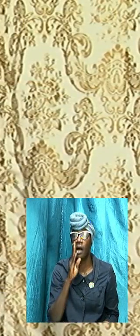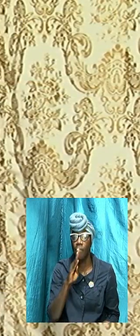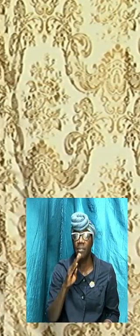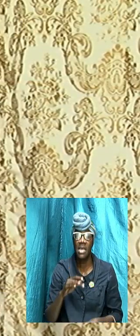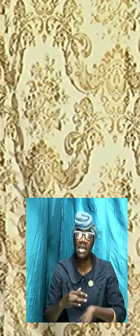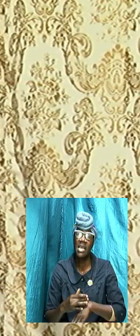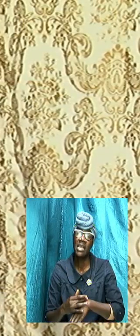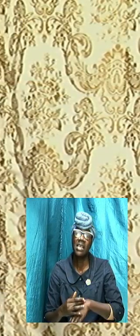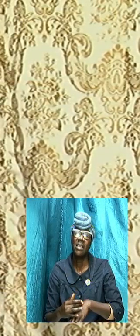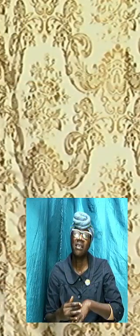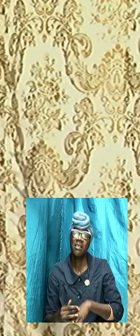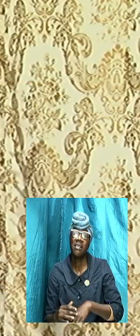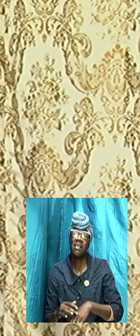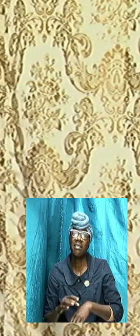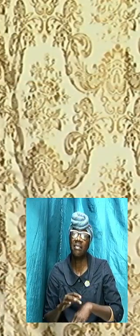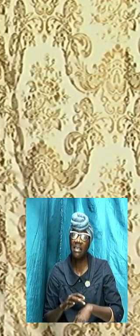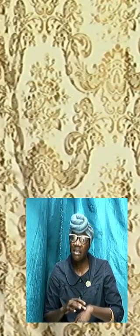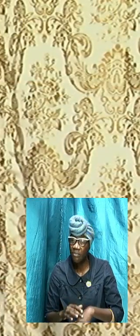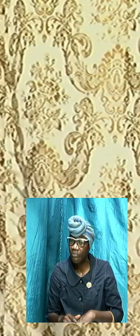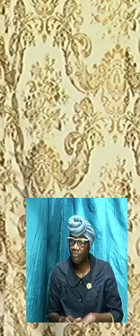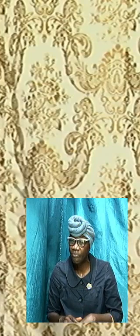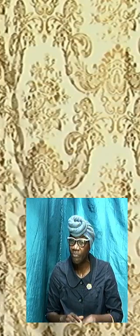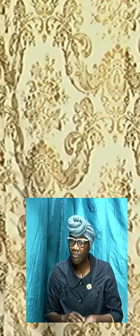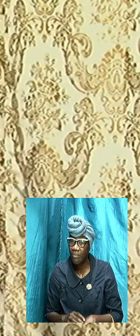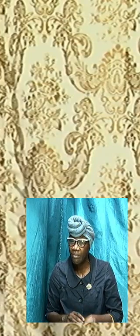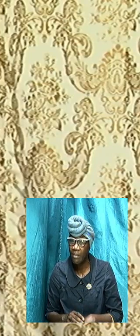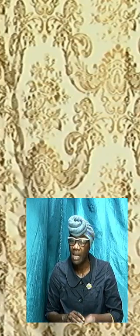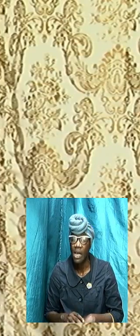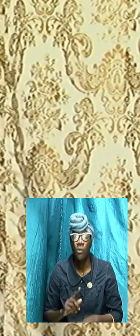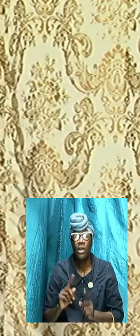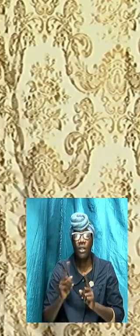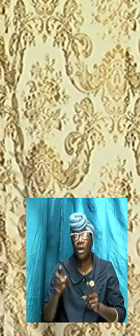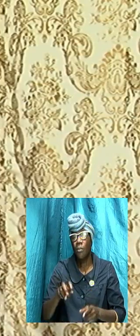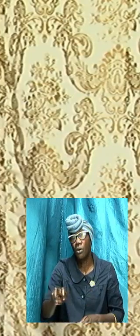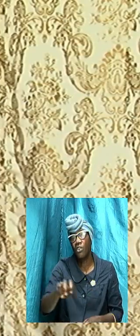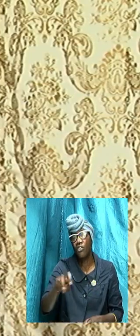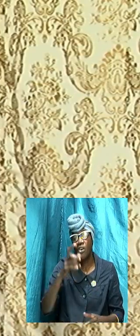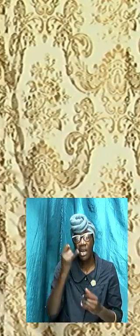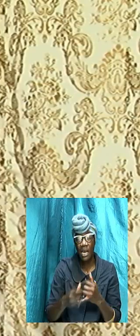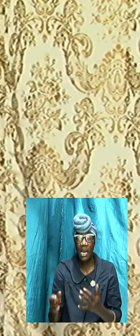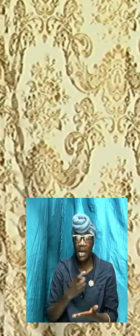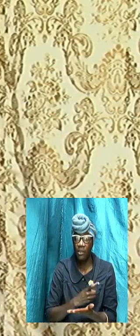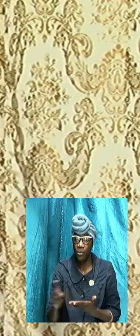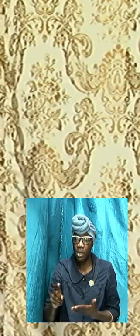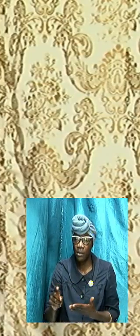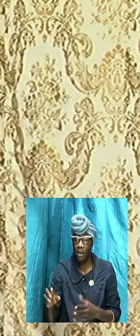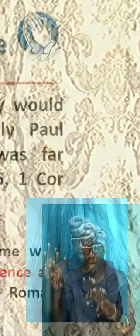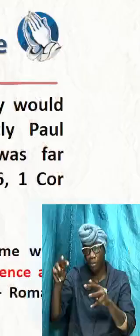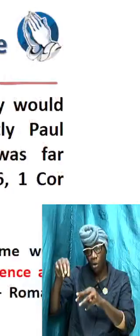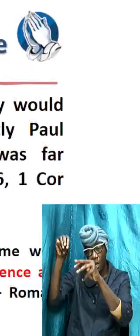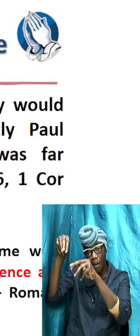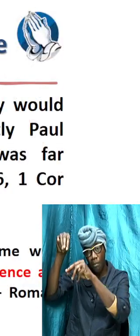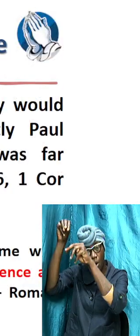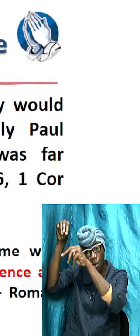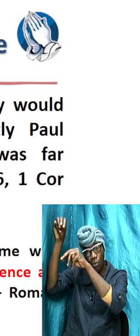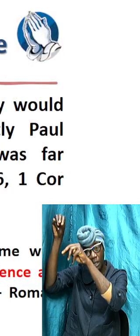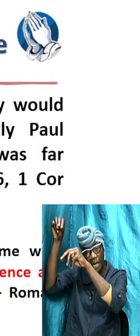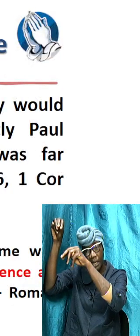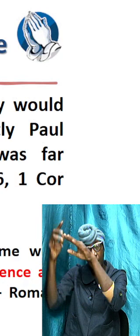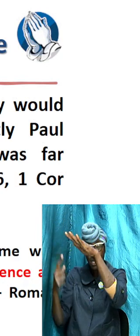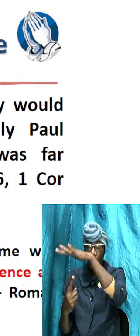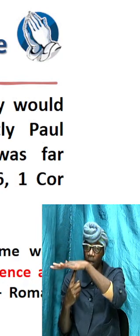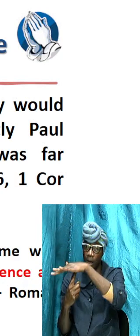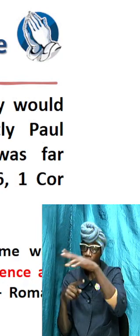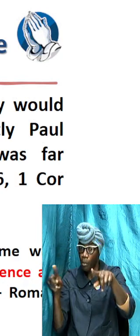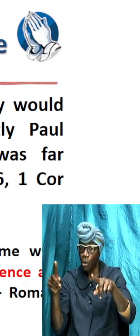easy. Can I tell somebody something? When we spoke about the journey last week, we did speak about the mountaintops, but we did mention